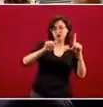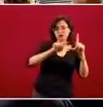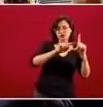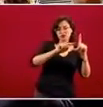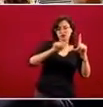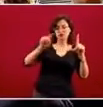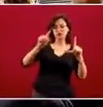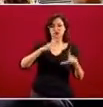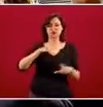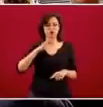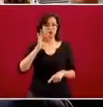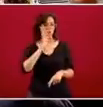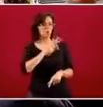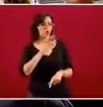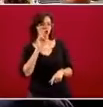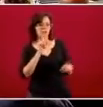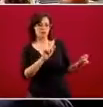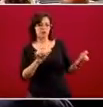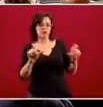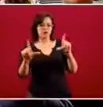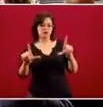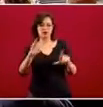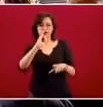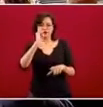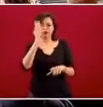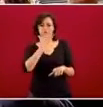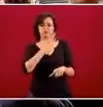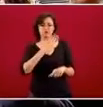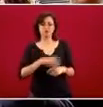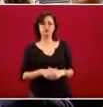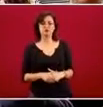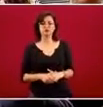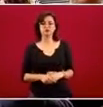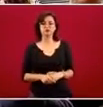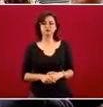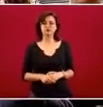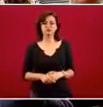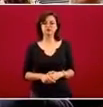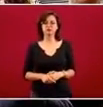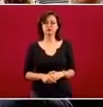Yes, maybe visually it will make more sense to talk about this.